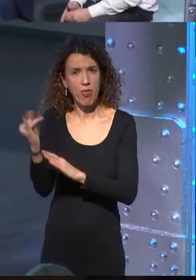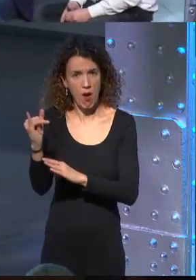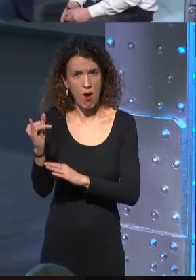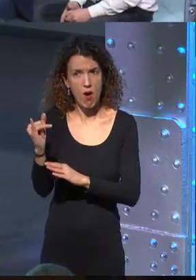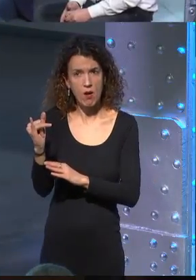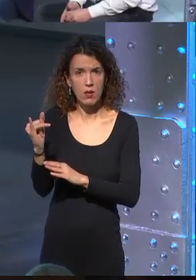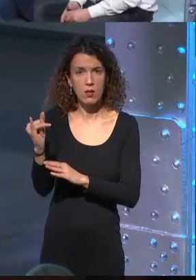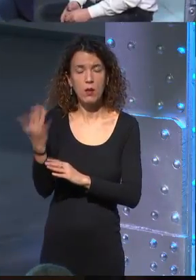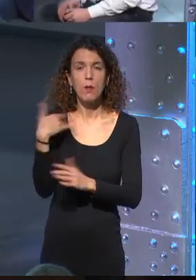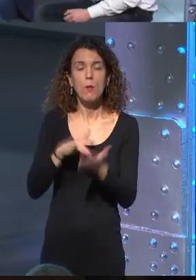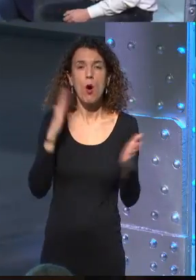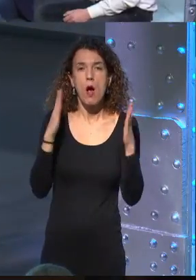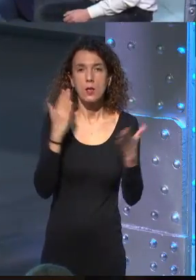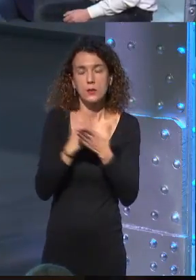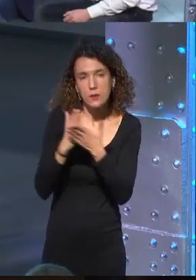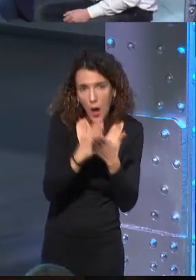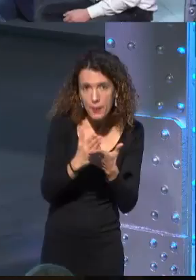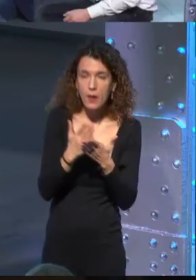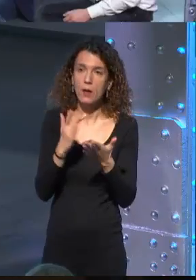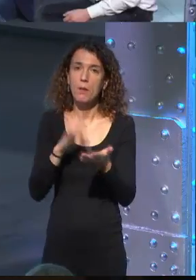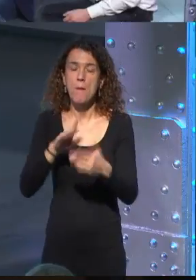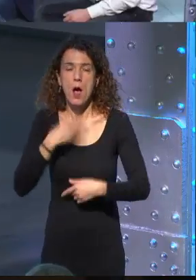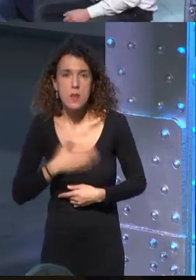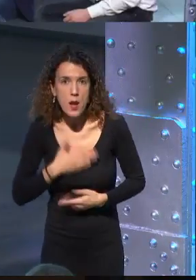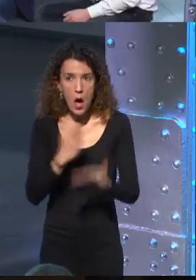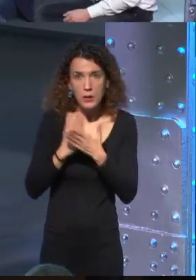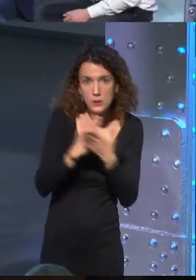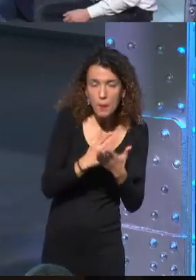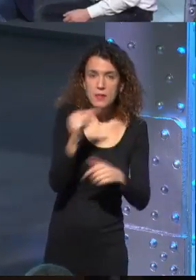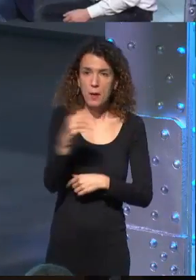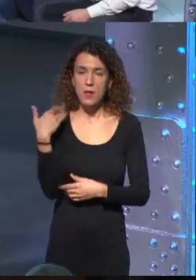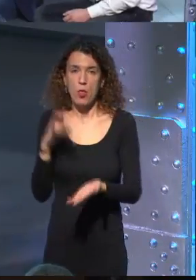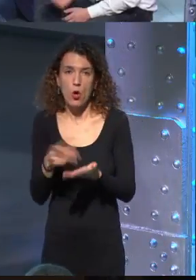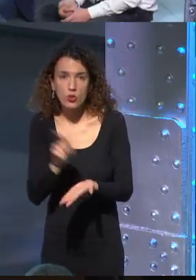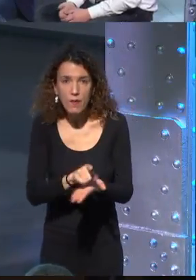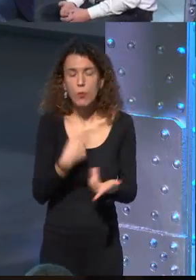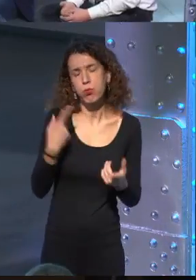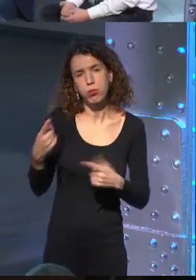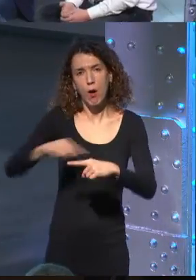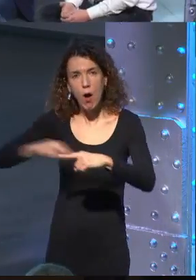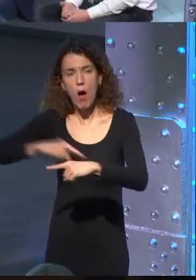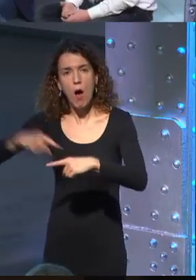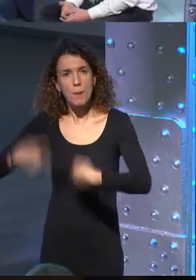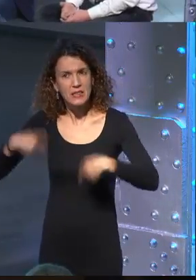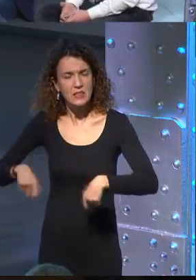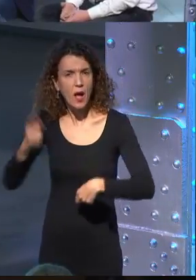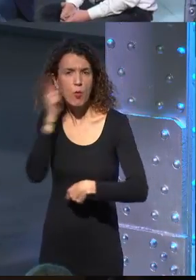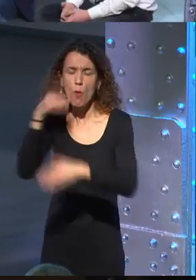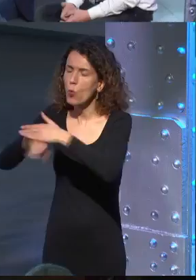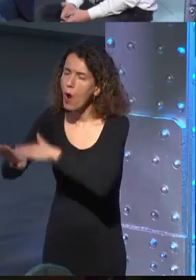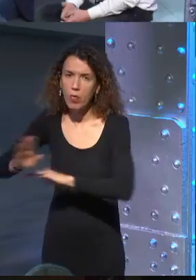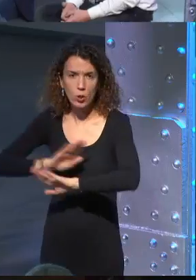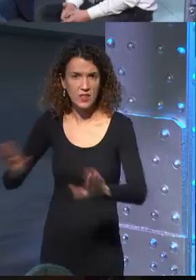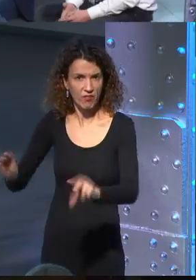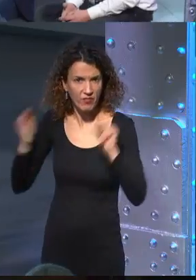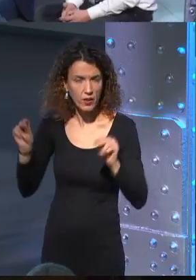if I have these notifications activated, it's messages like people complaining